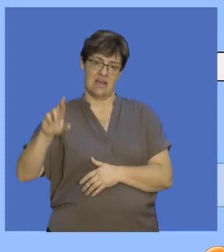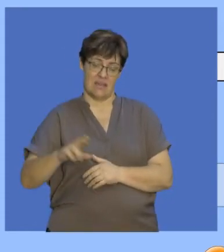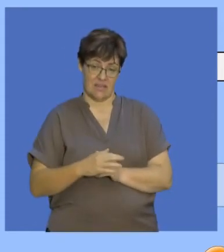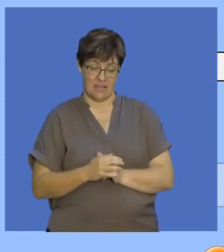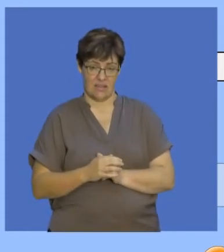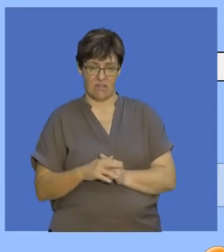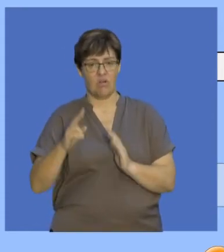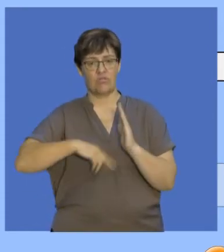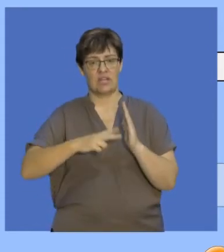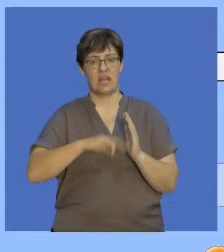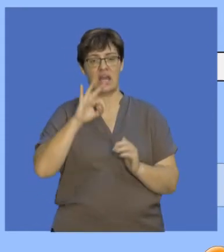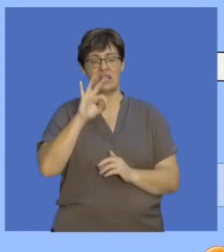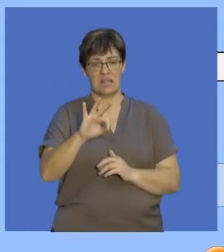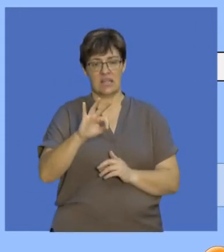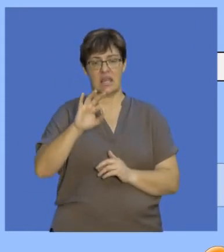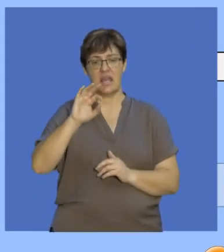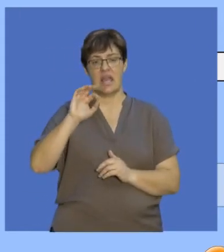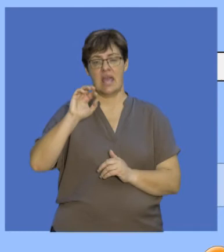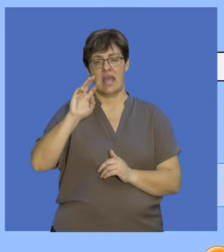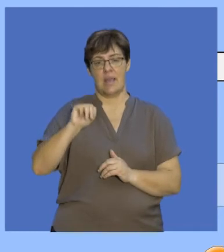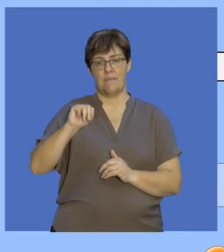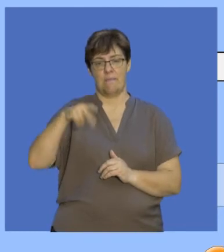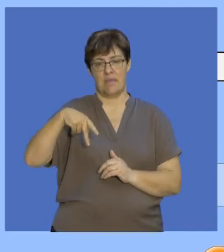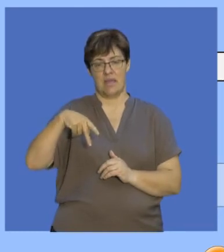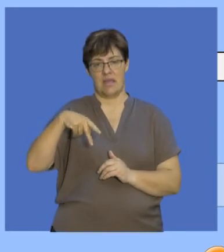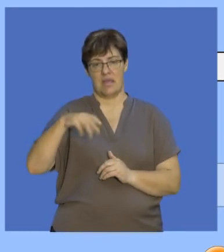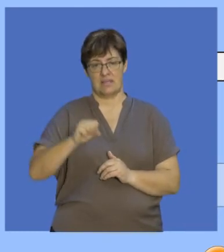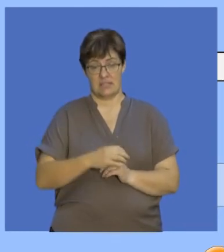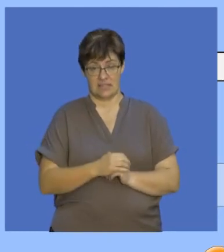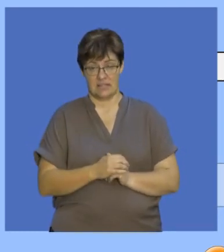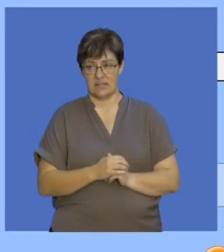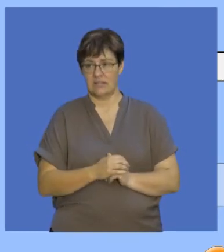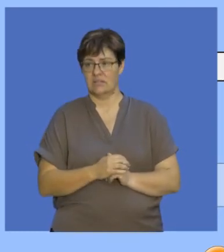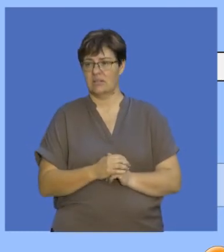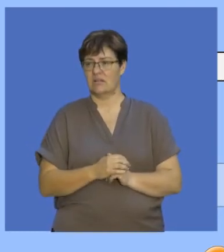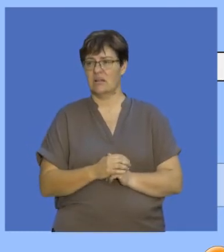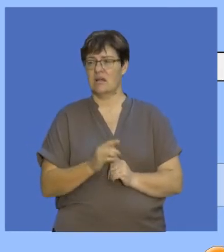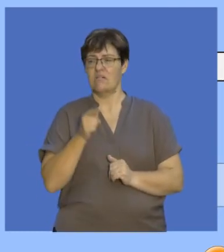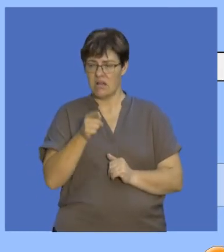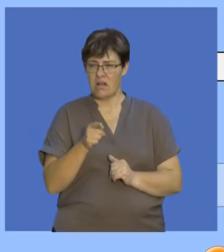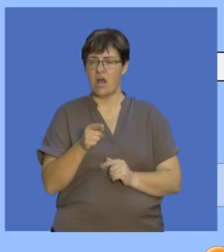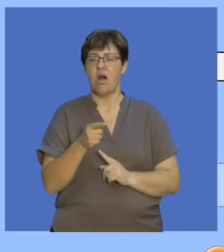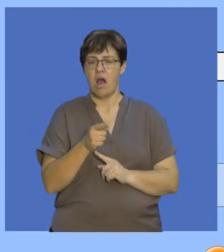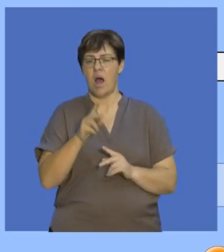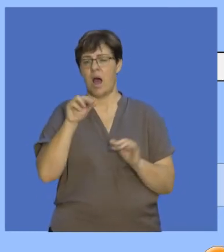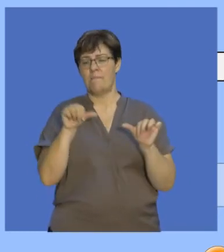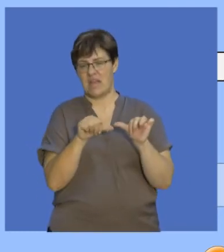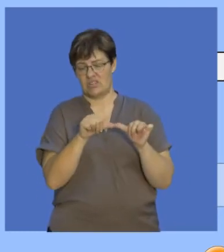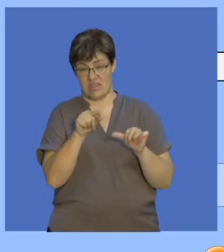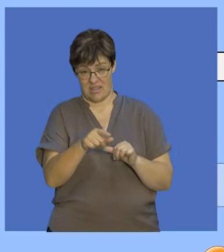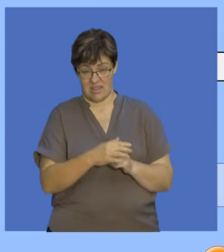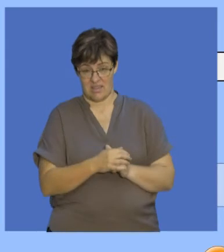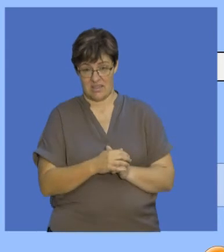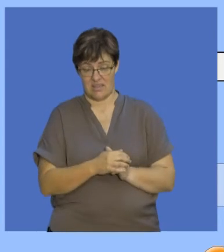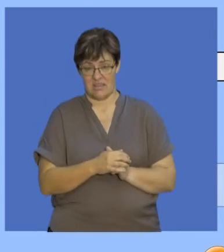ammeter with a reading of 3 amperes, okay? So we can take that out for now. So that's how we actually measure